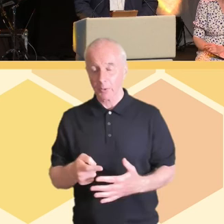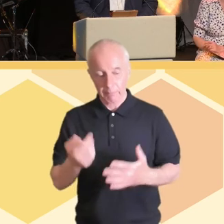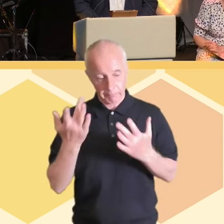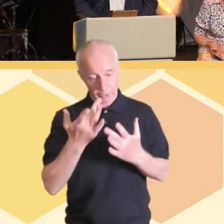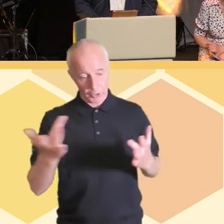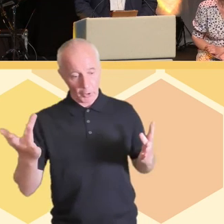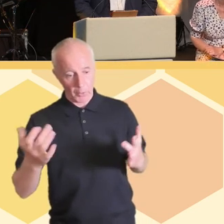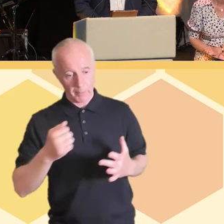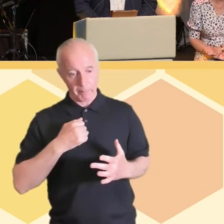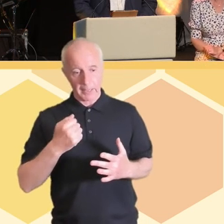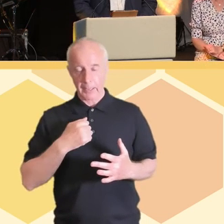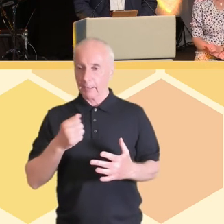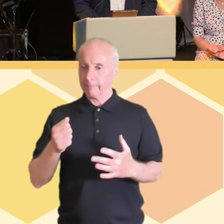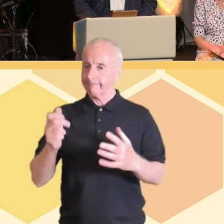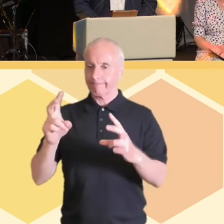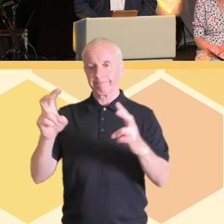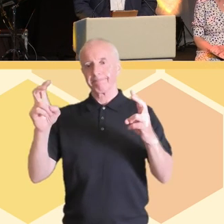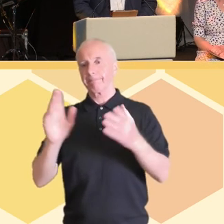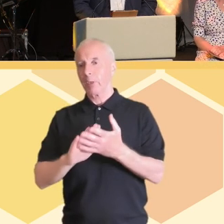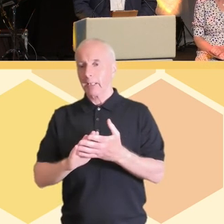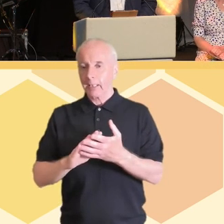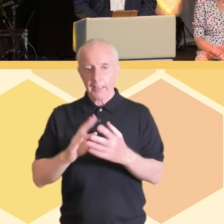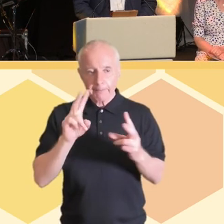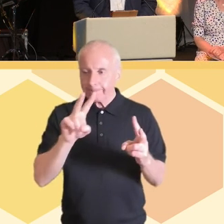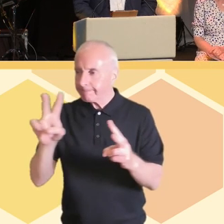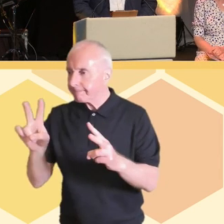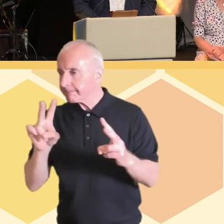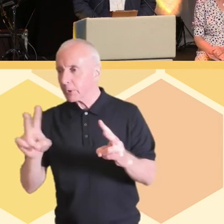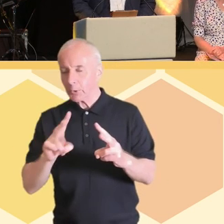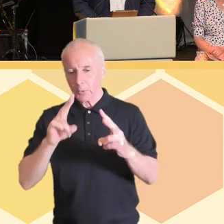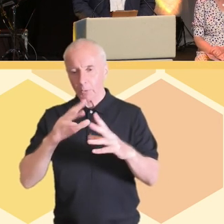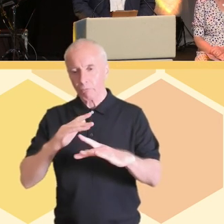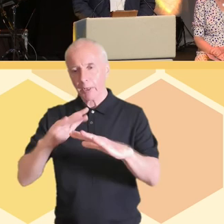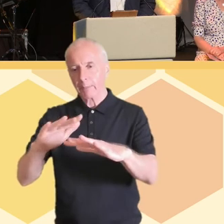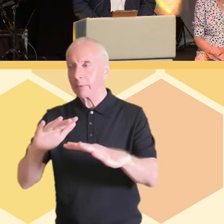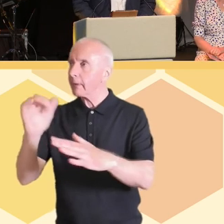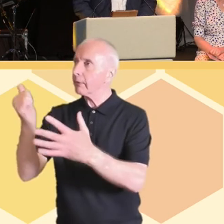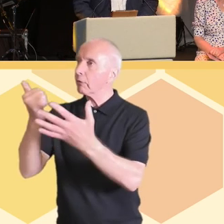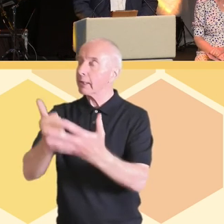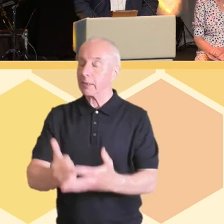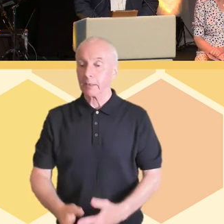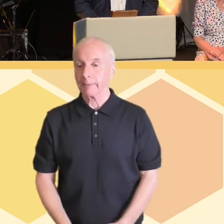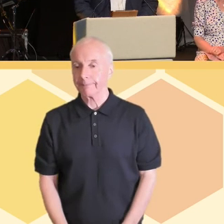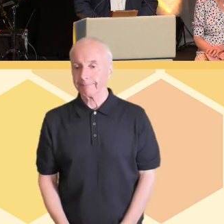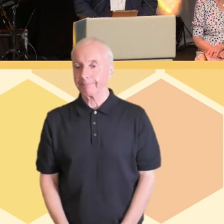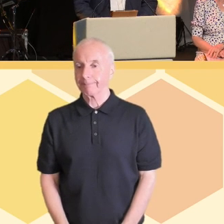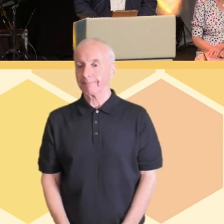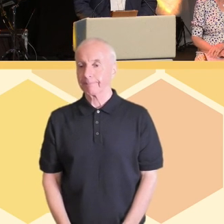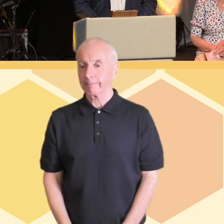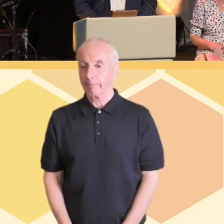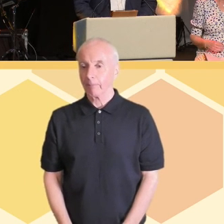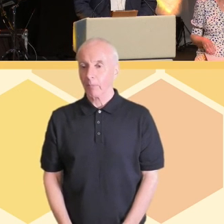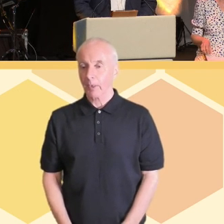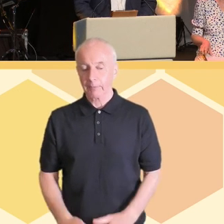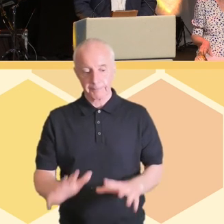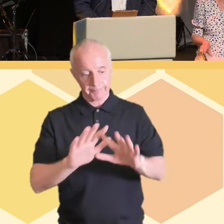being attentive to rhythms of grace. There have been limitations. The continued